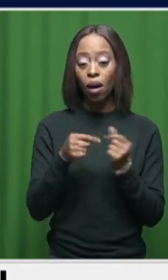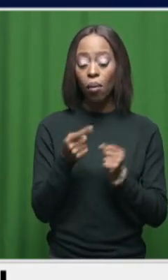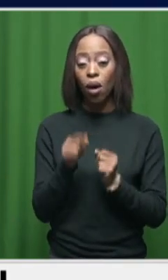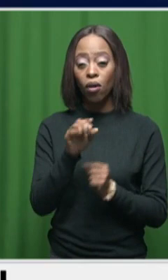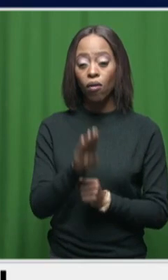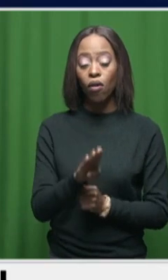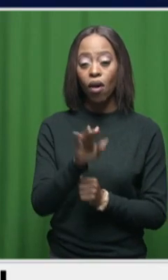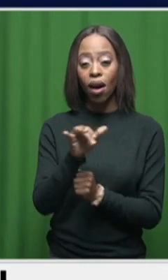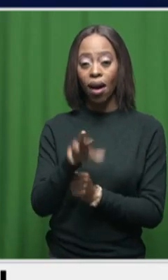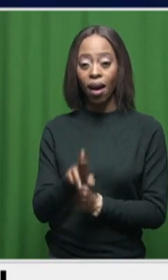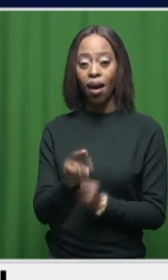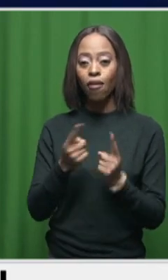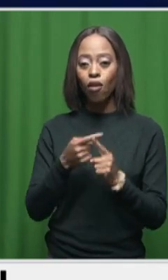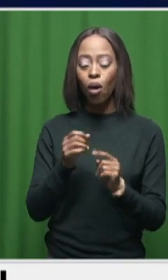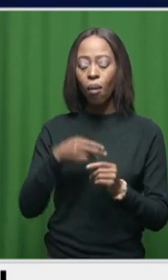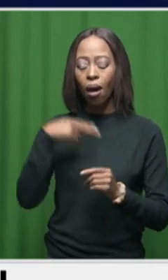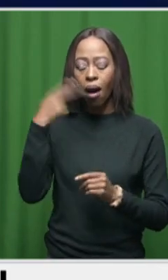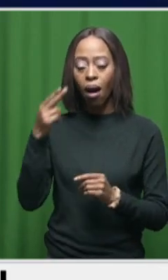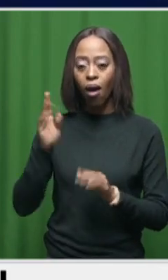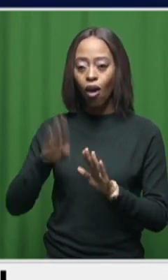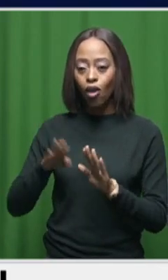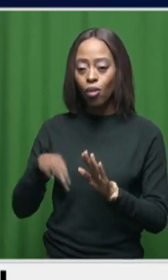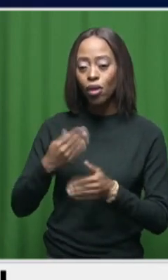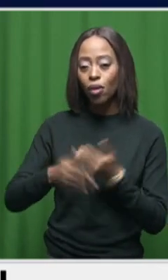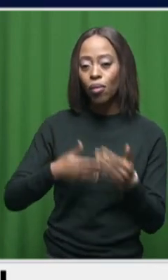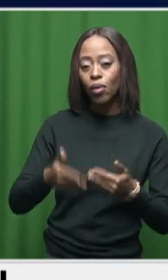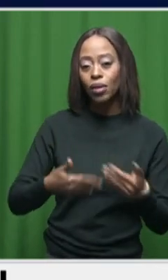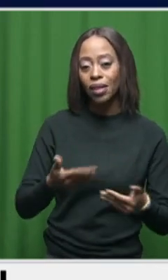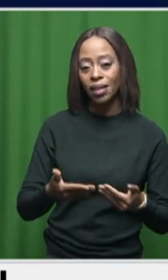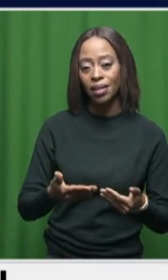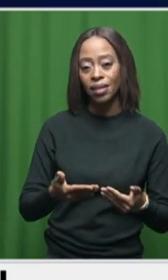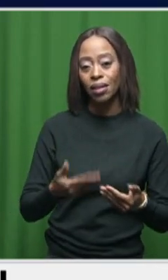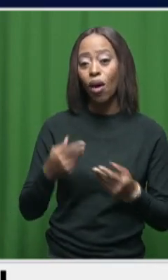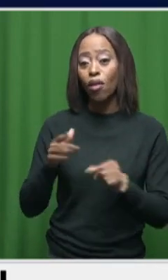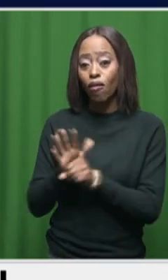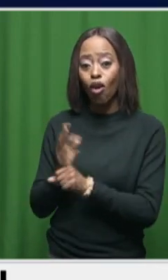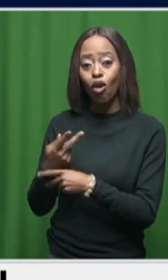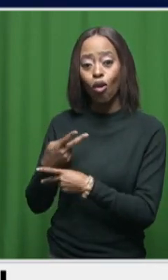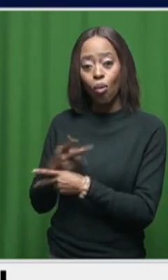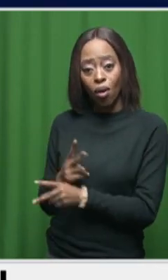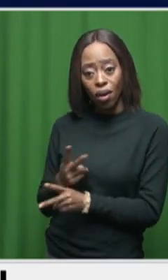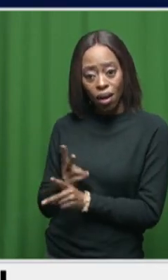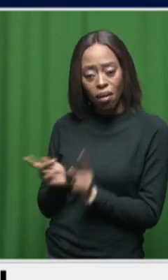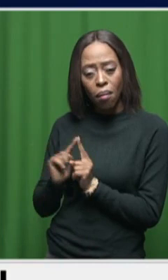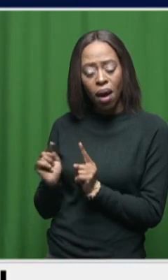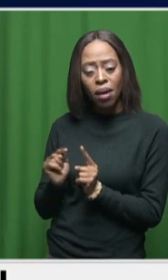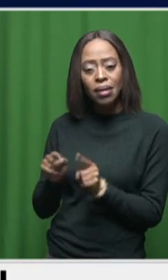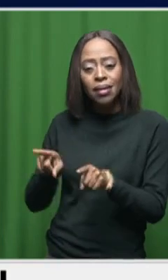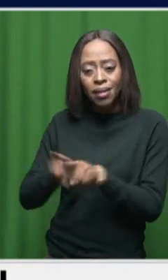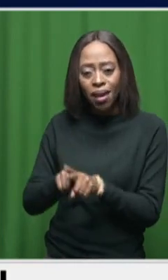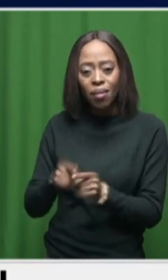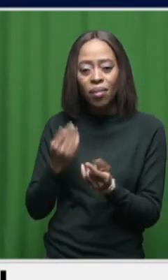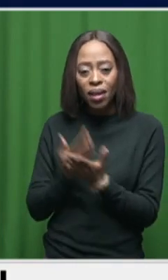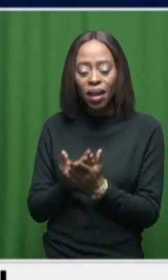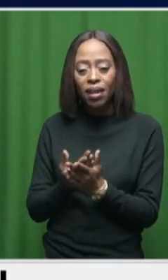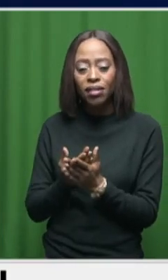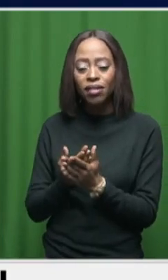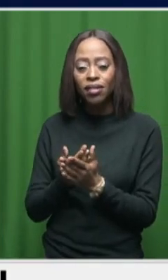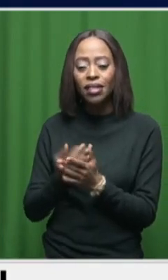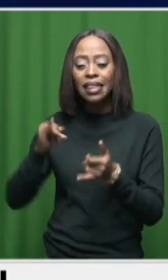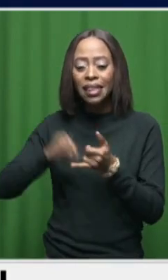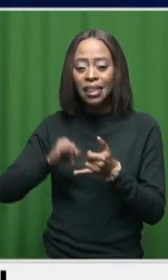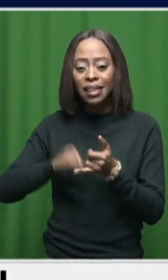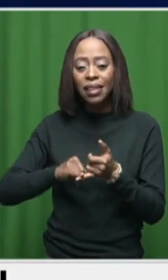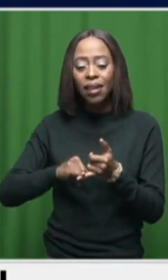from a very highly automated process robotics setup, basically the full production facility, but it can go as far as to a standard type of